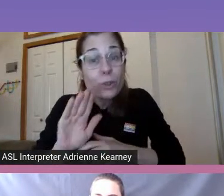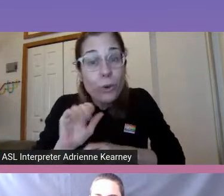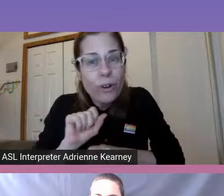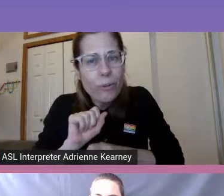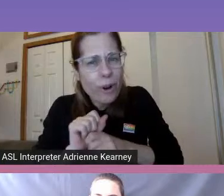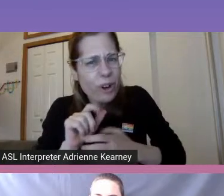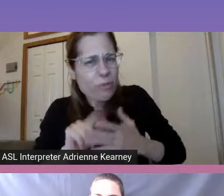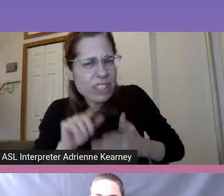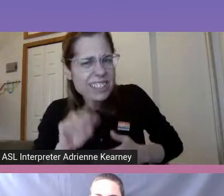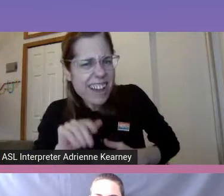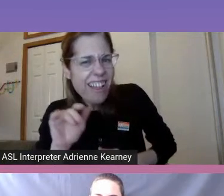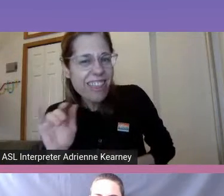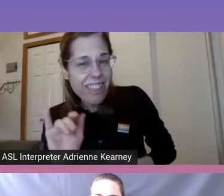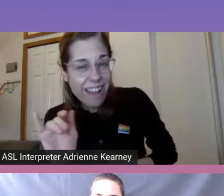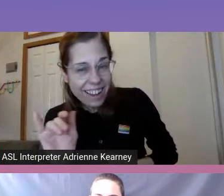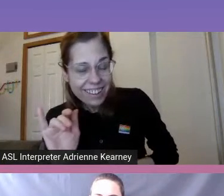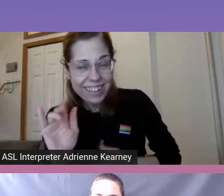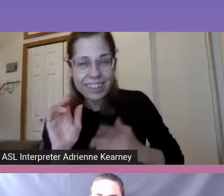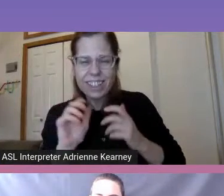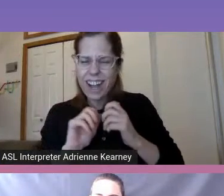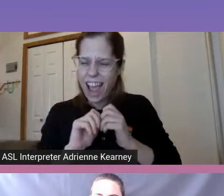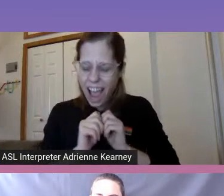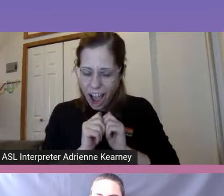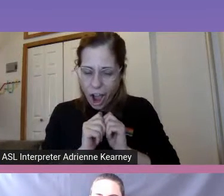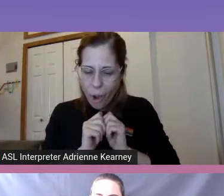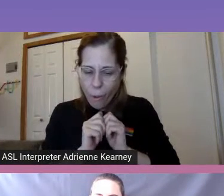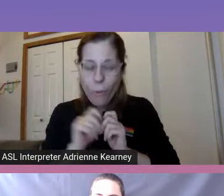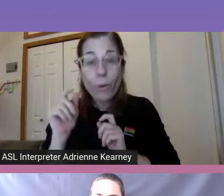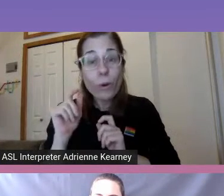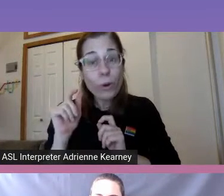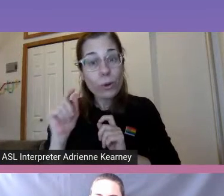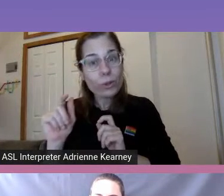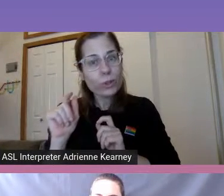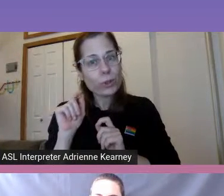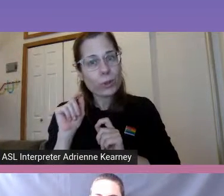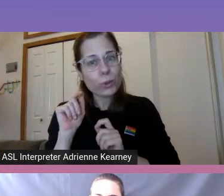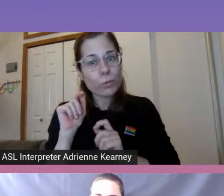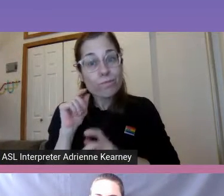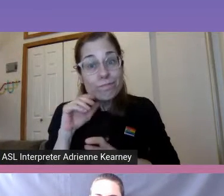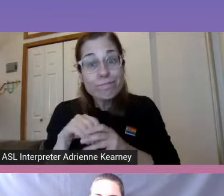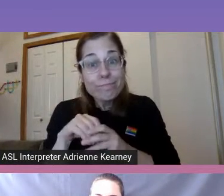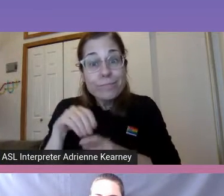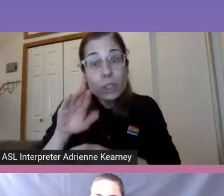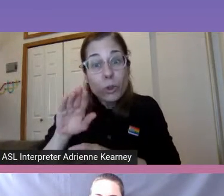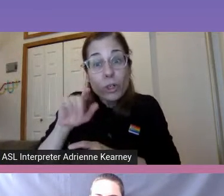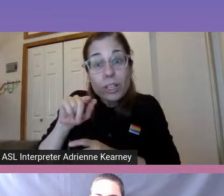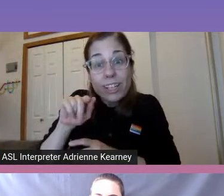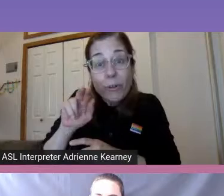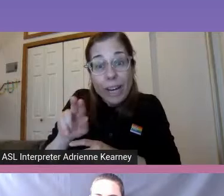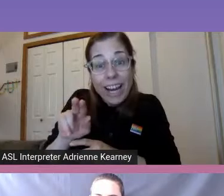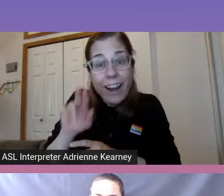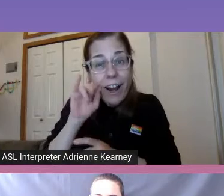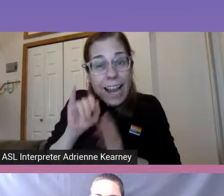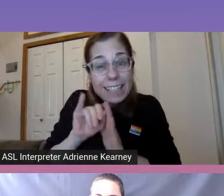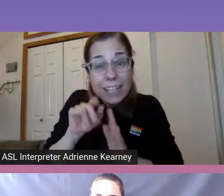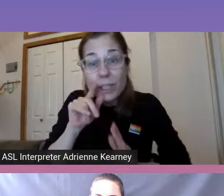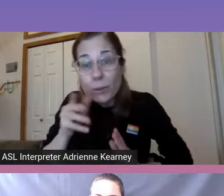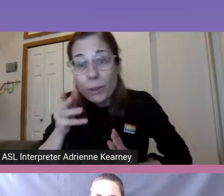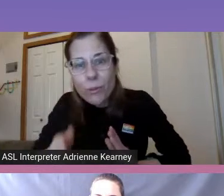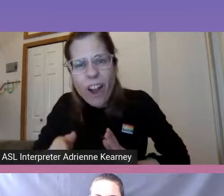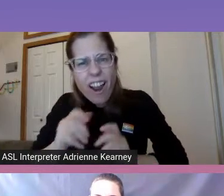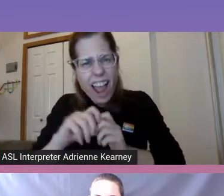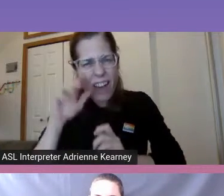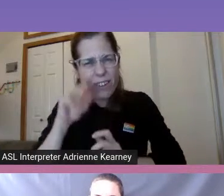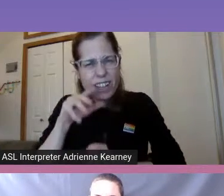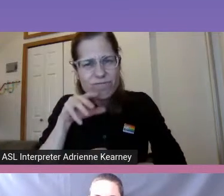And how is it that you implement that as part of your advocacy? So anyone that just want to jump